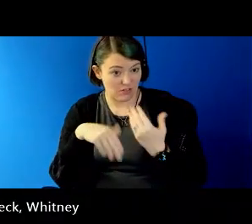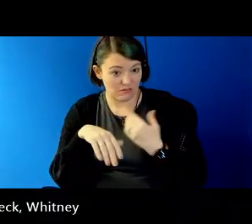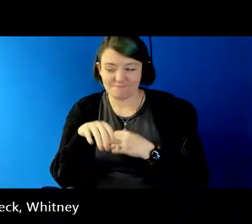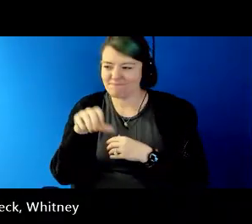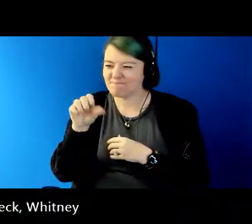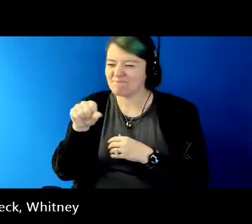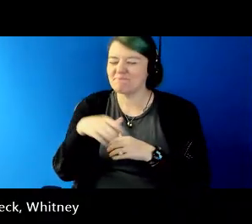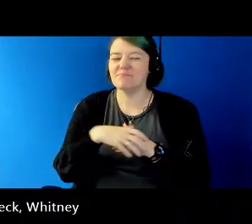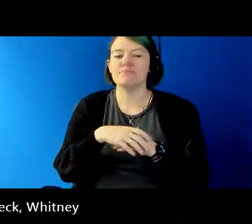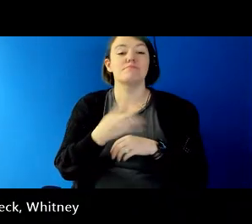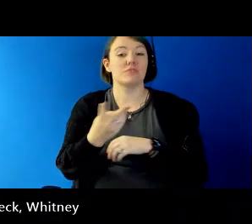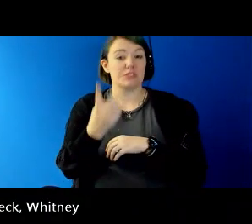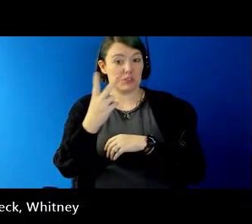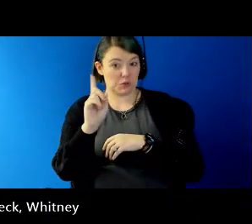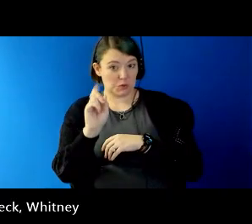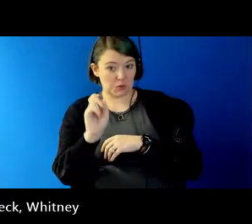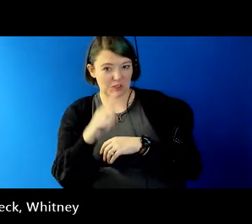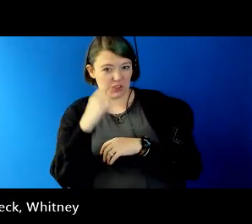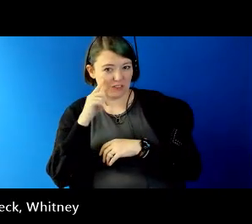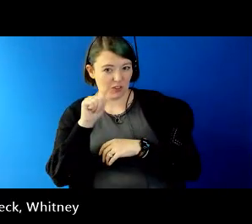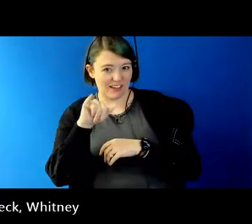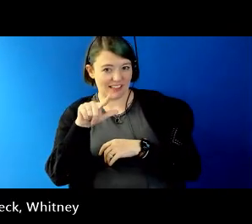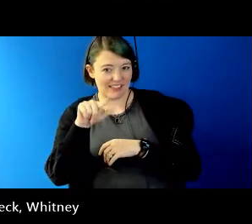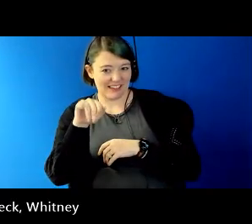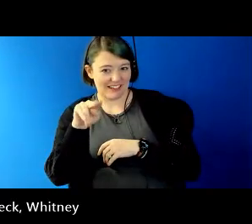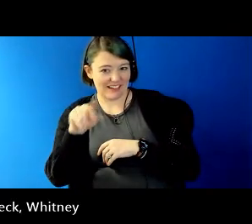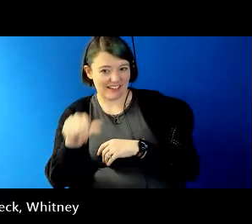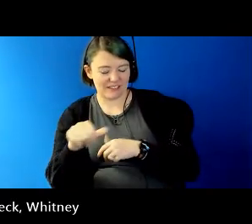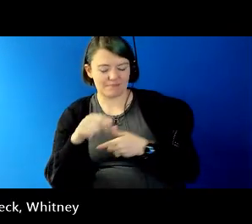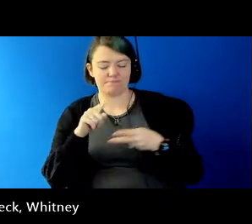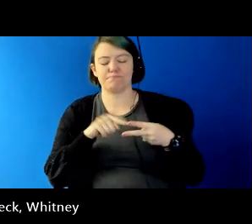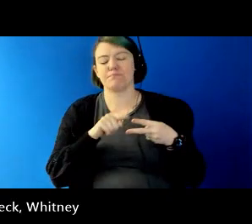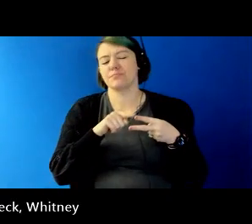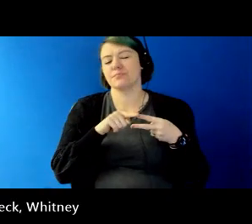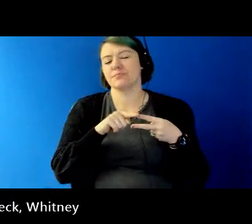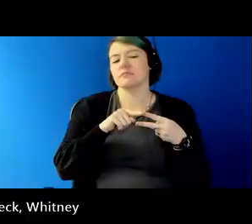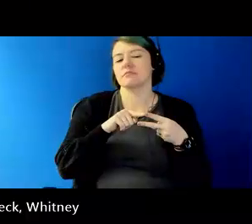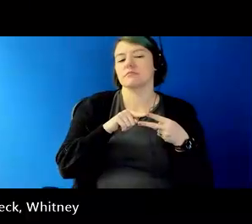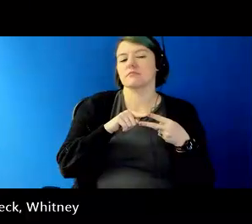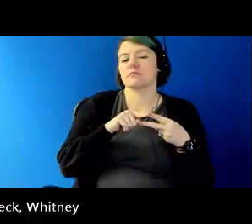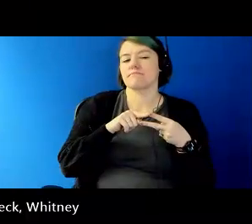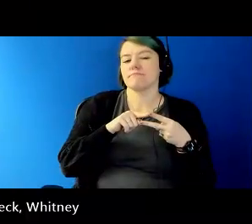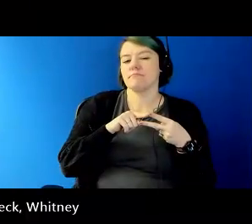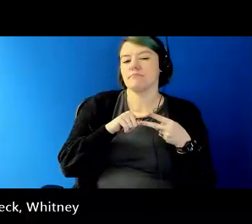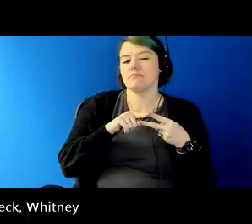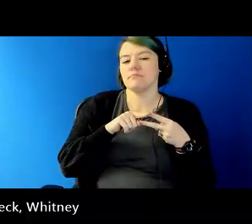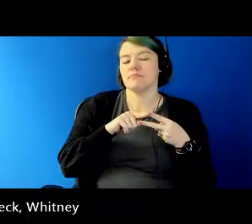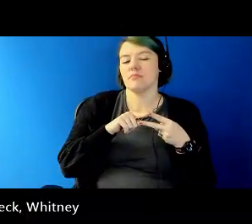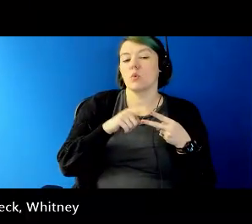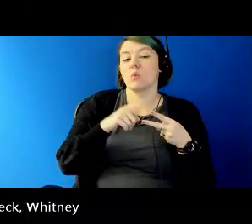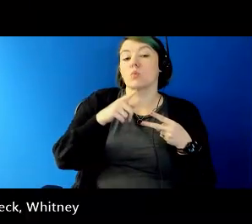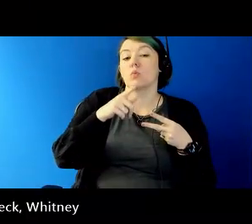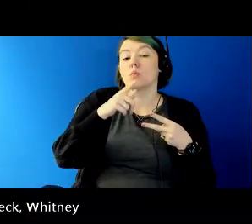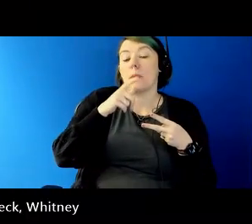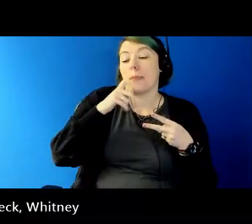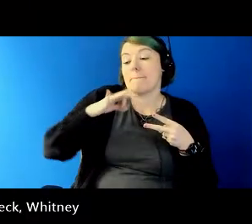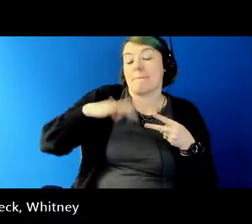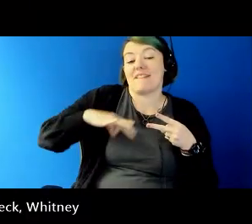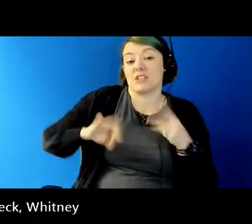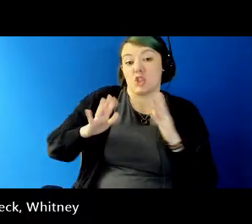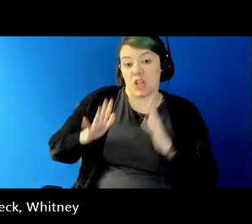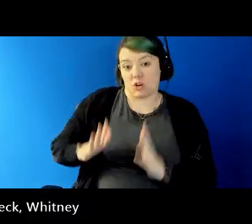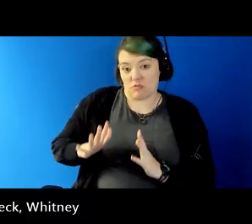Alaina, we do have two questions for you in the chat. The first is regarding the stable account beneficiary. Is the beneficiary of